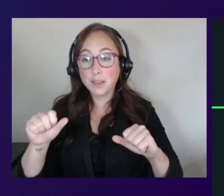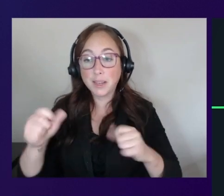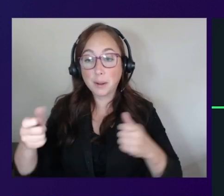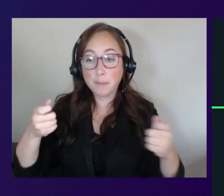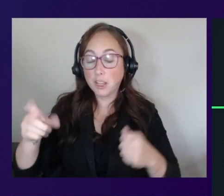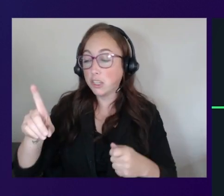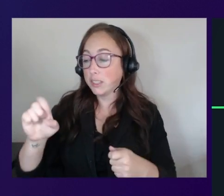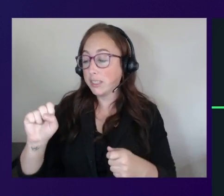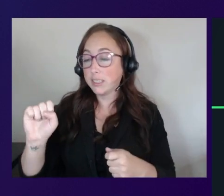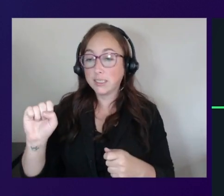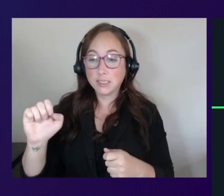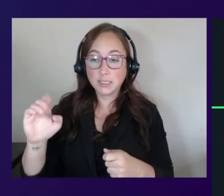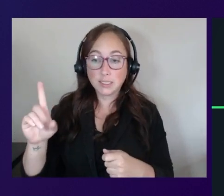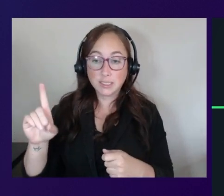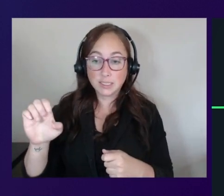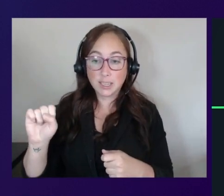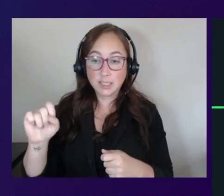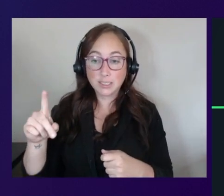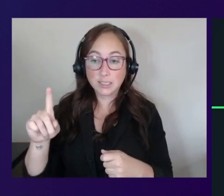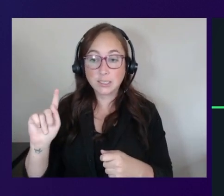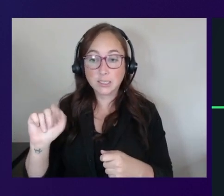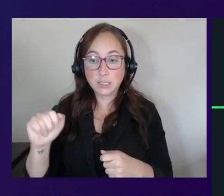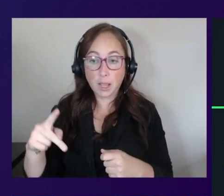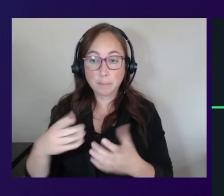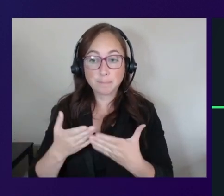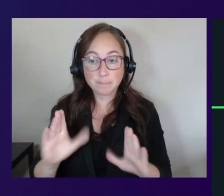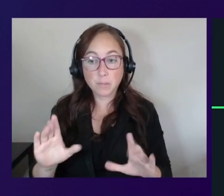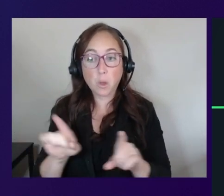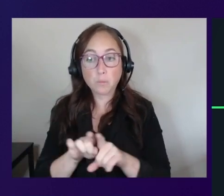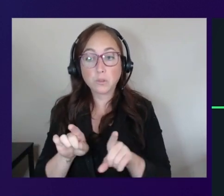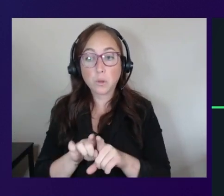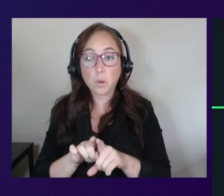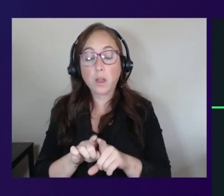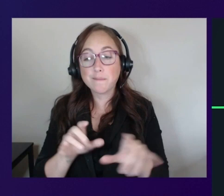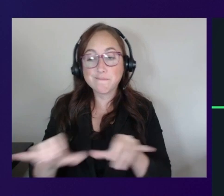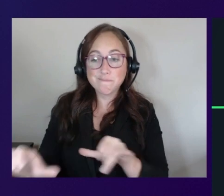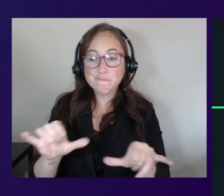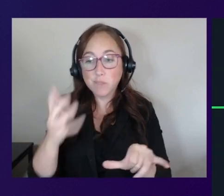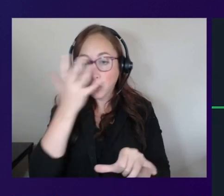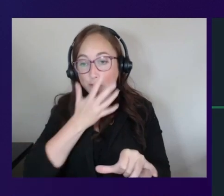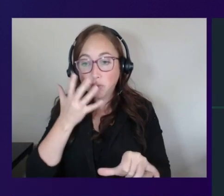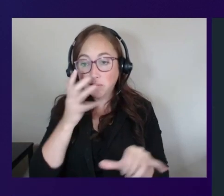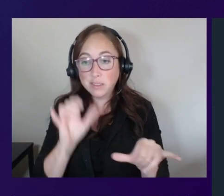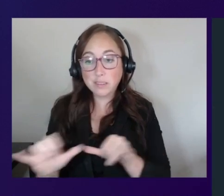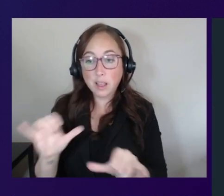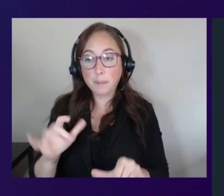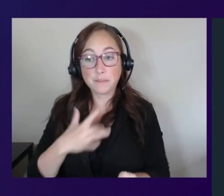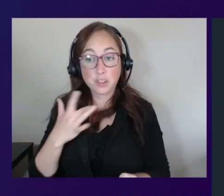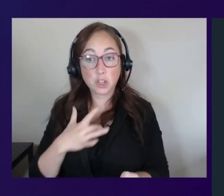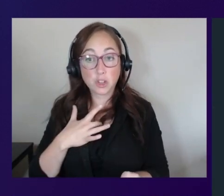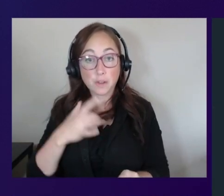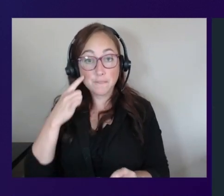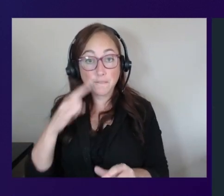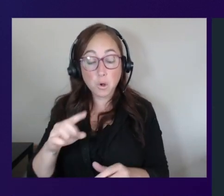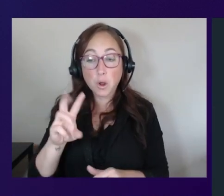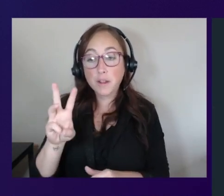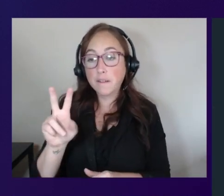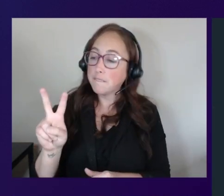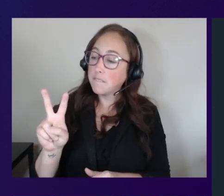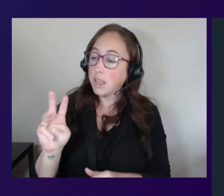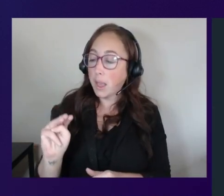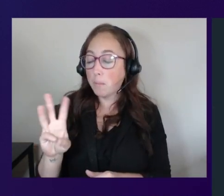but it's providing a common look and feel, leveraging our core partners. And those core partners include VMware,